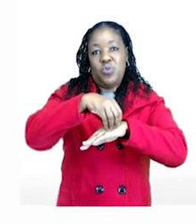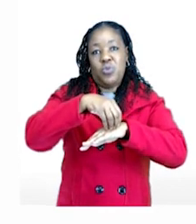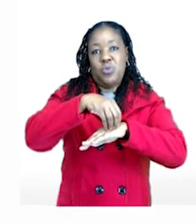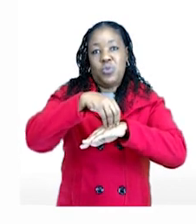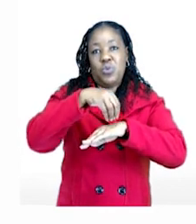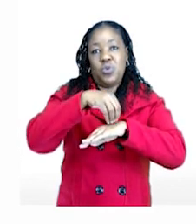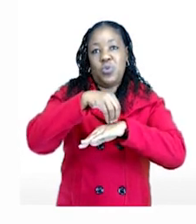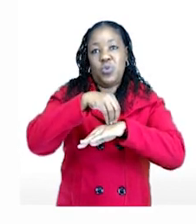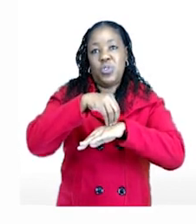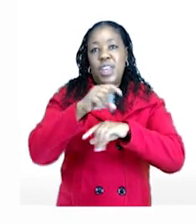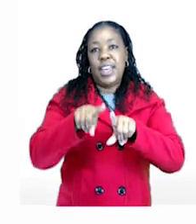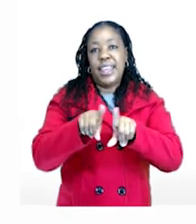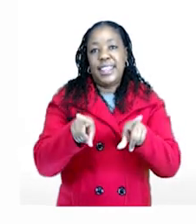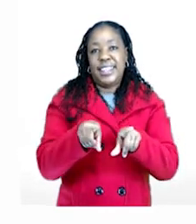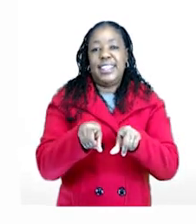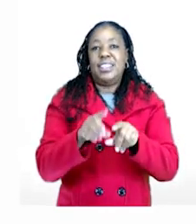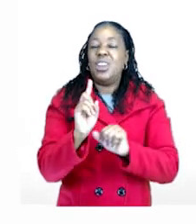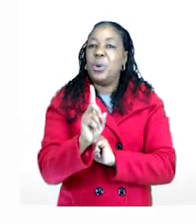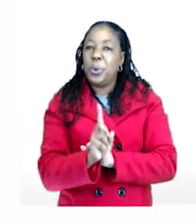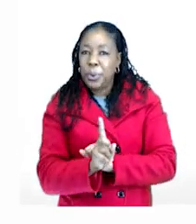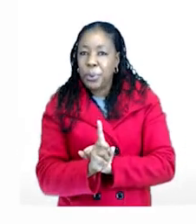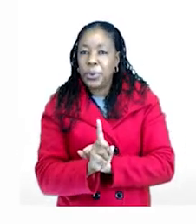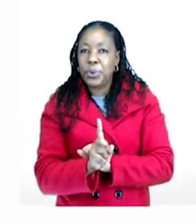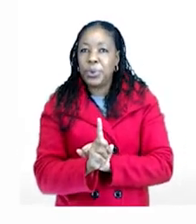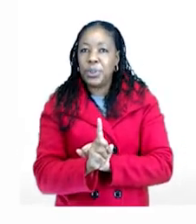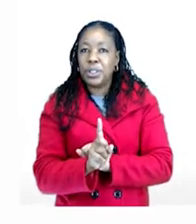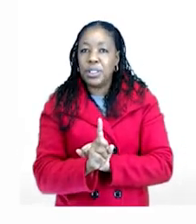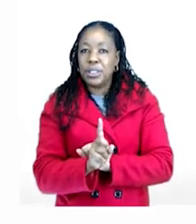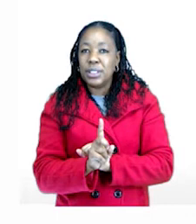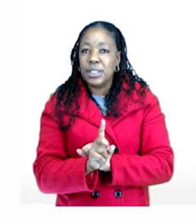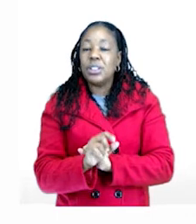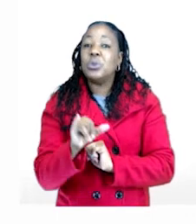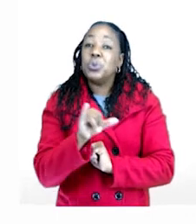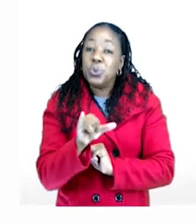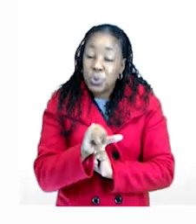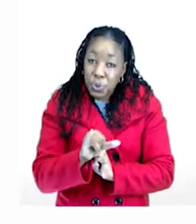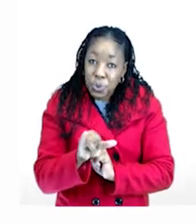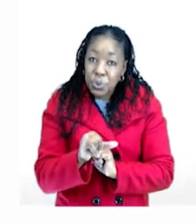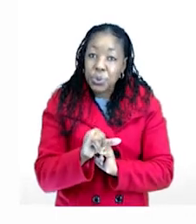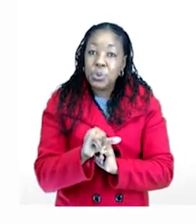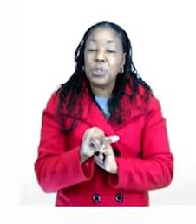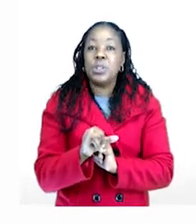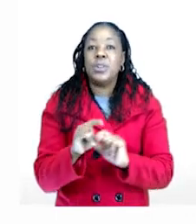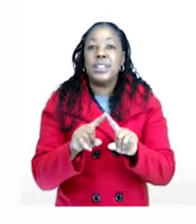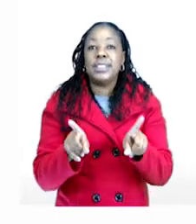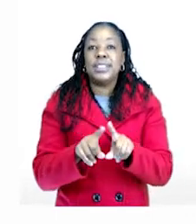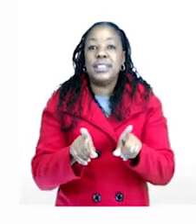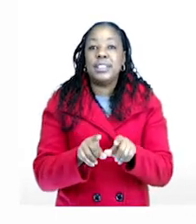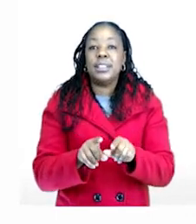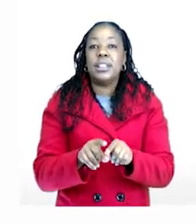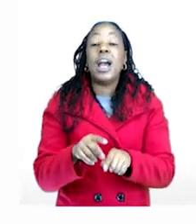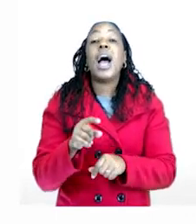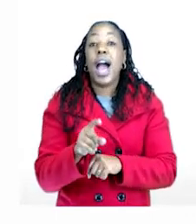the rest? If you are able to identify the 2 pots which are different, I would like you to mark